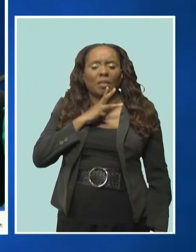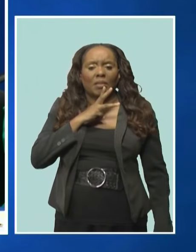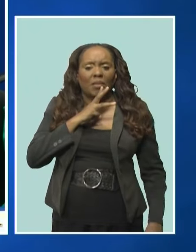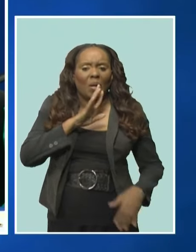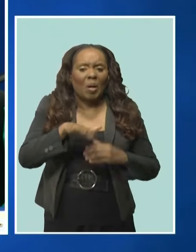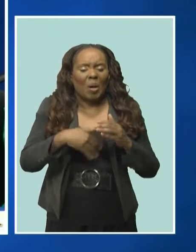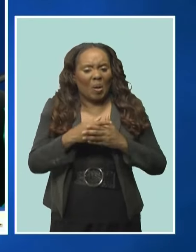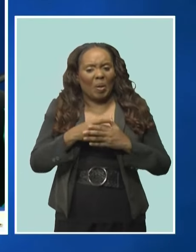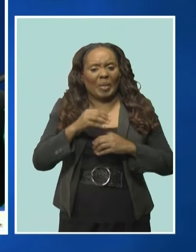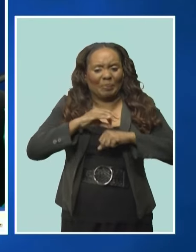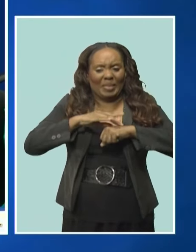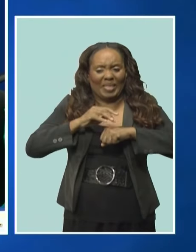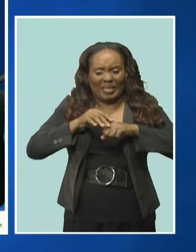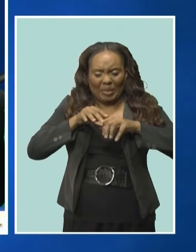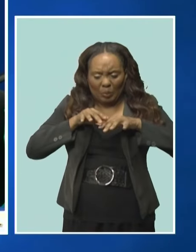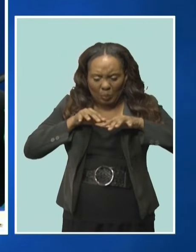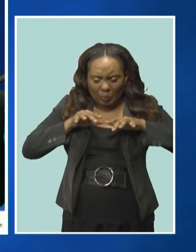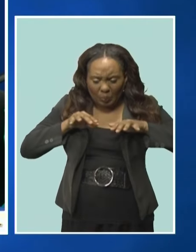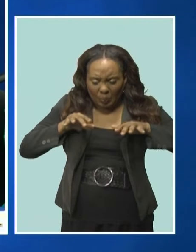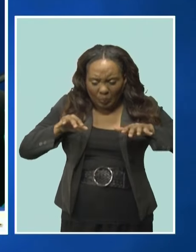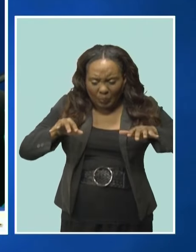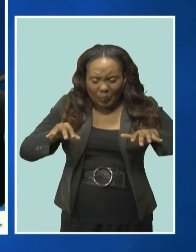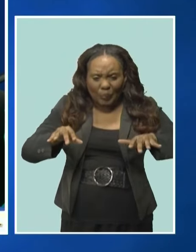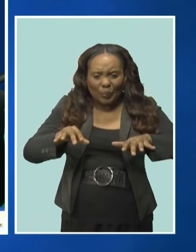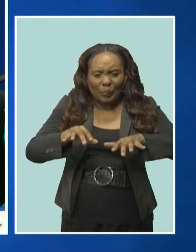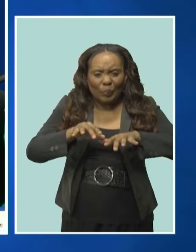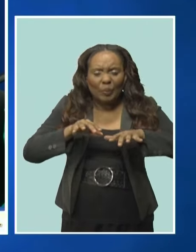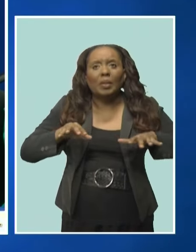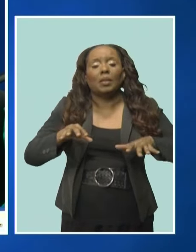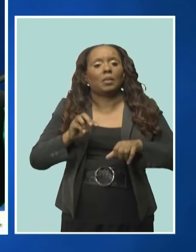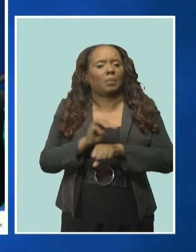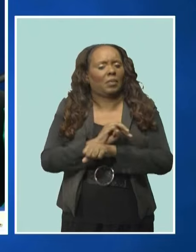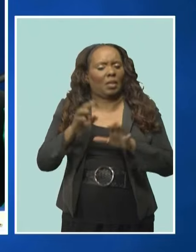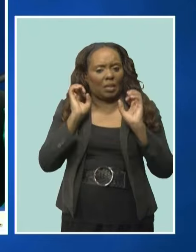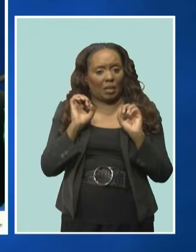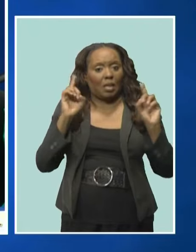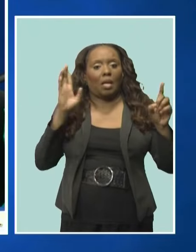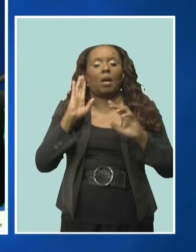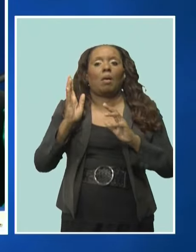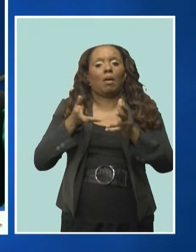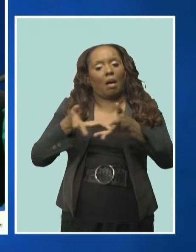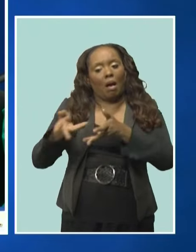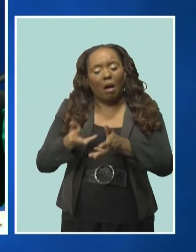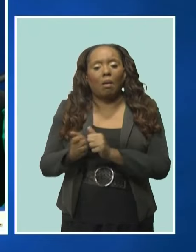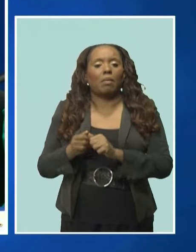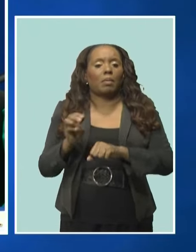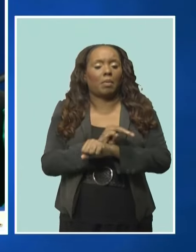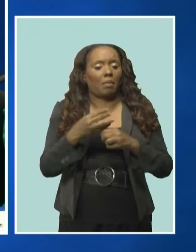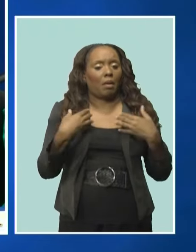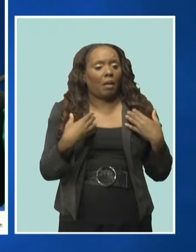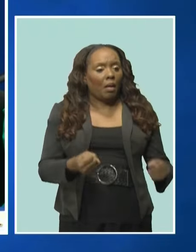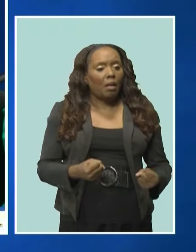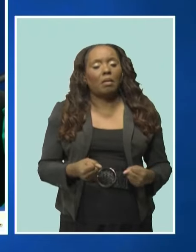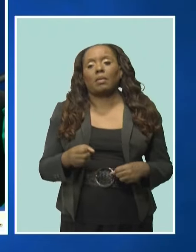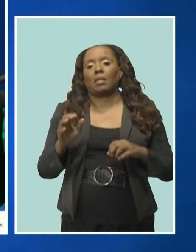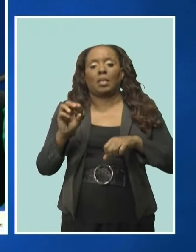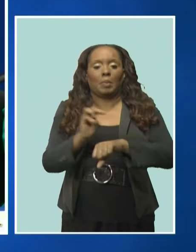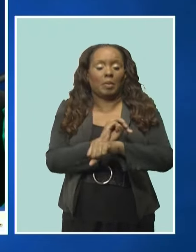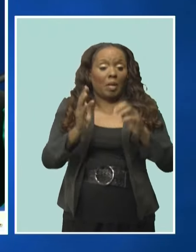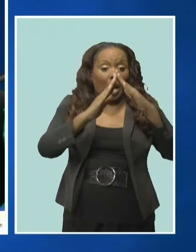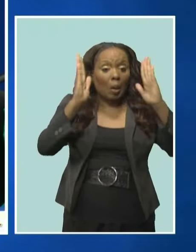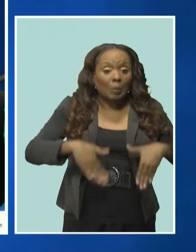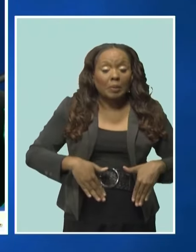at a very rapid rate. The Ministry of Education will continue to collaborate with the Ministry of Health and the Ministry of Housing